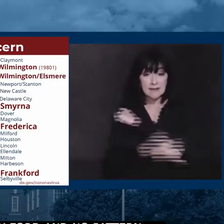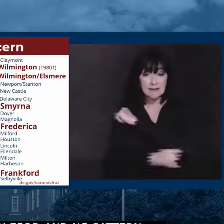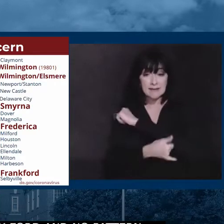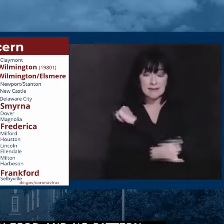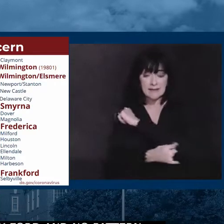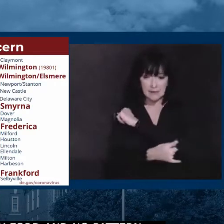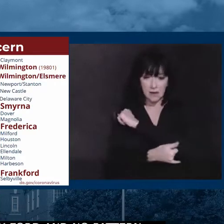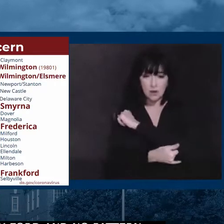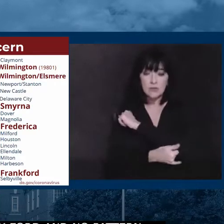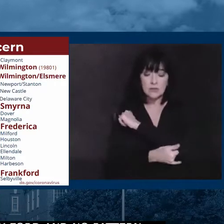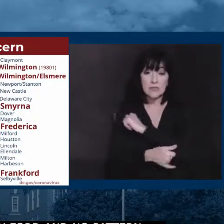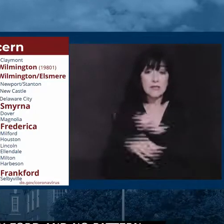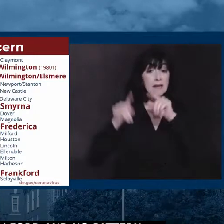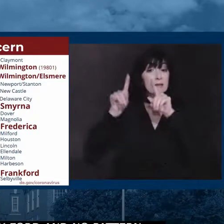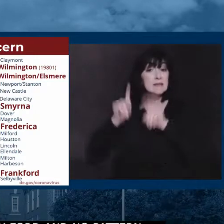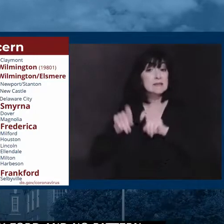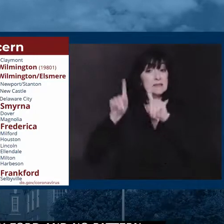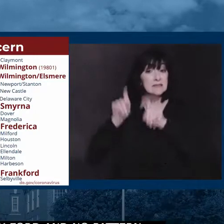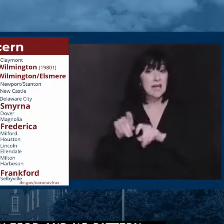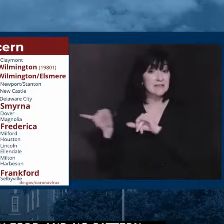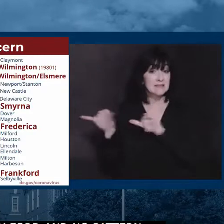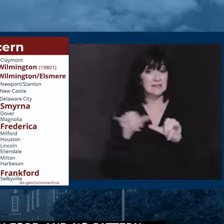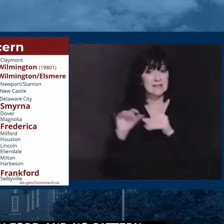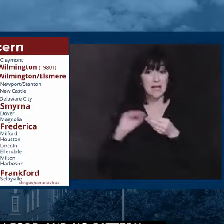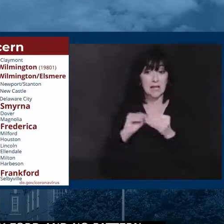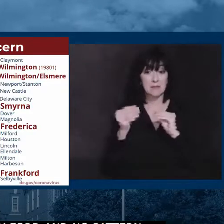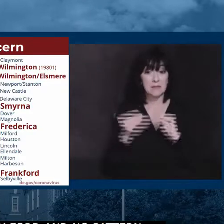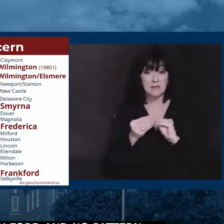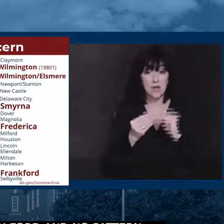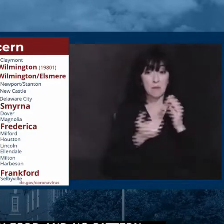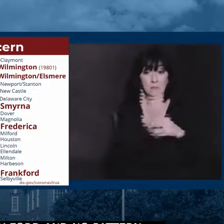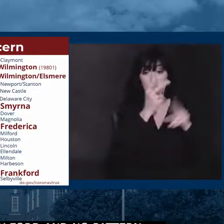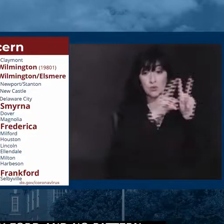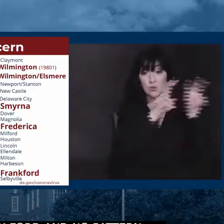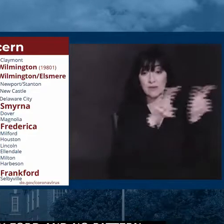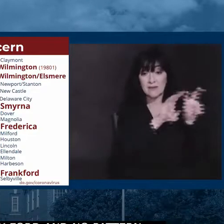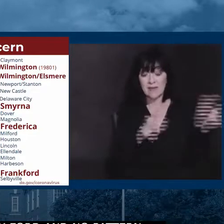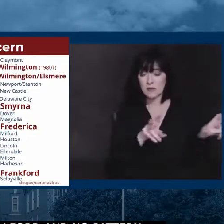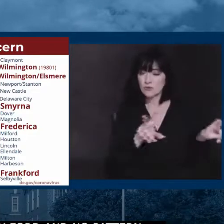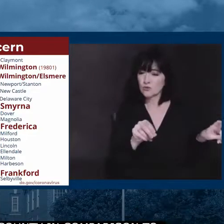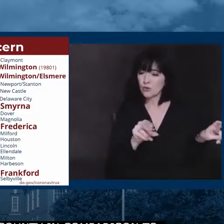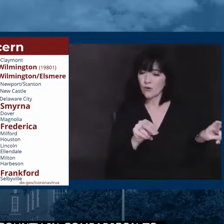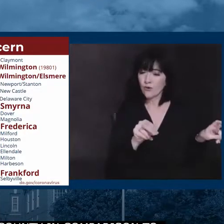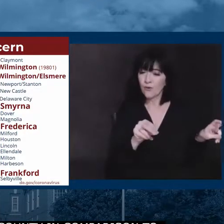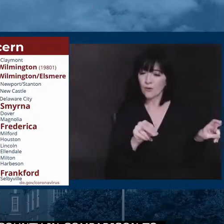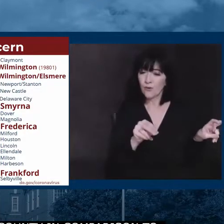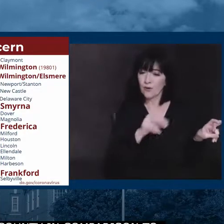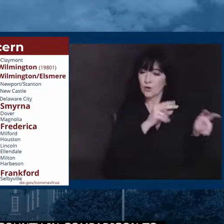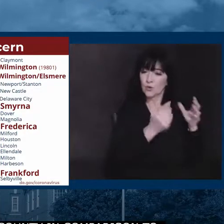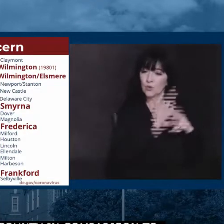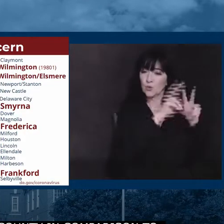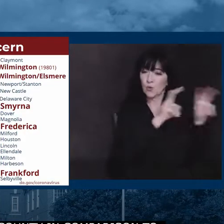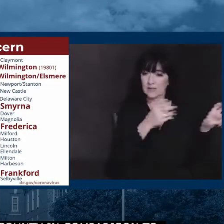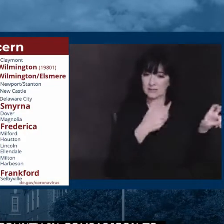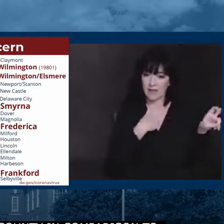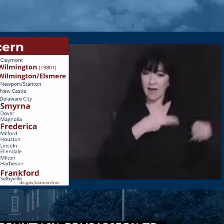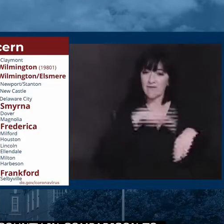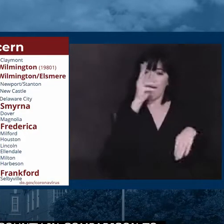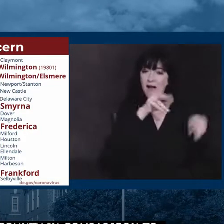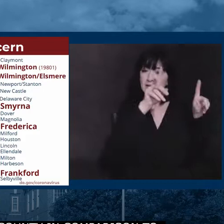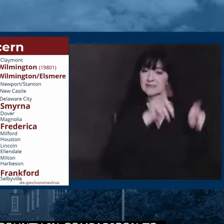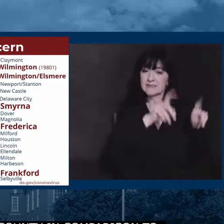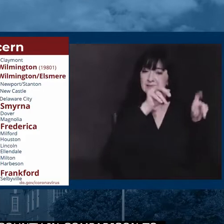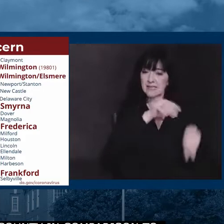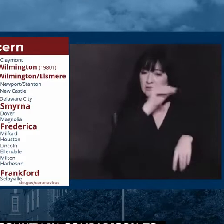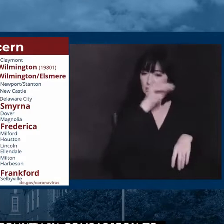comparison to Sussex and Newcastle County has the highest testing rates. So again, we want to encourage everyone in Delaware